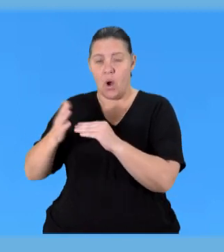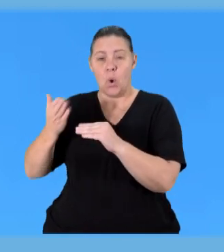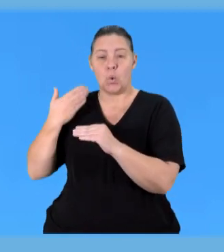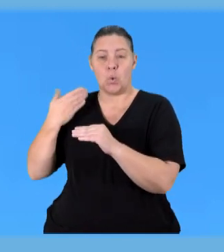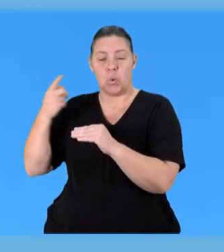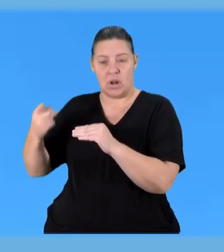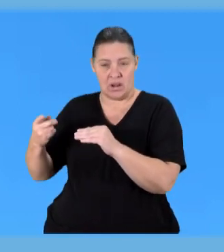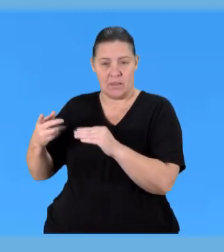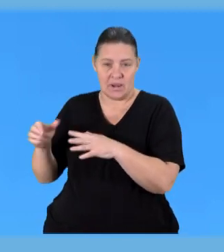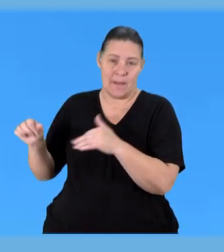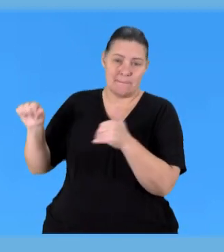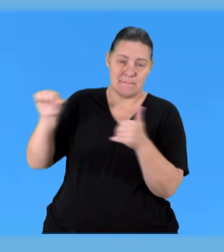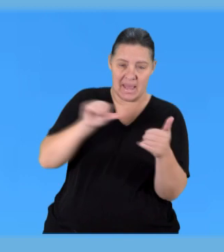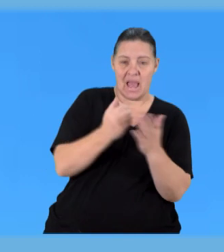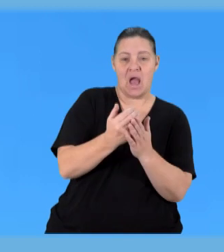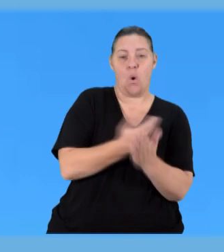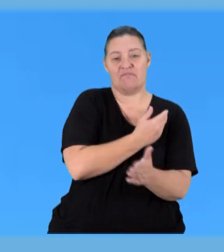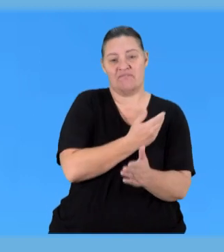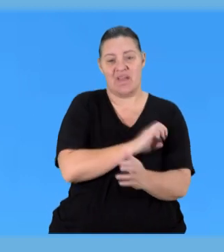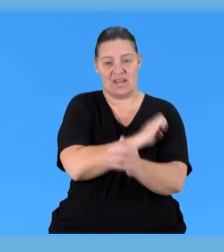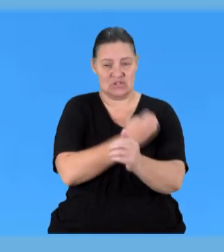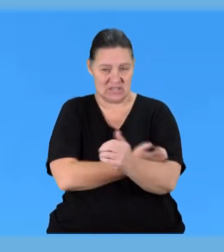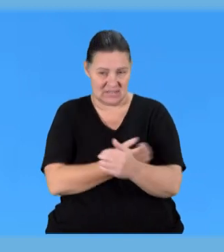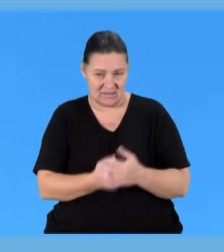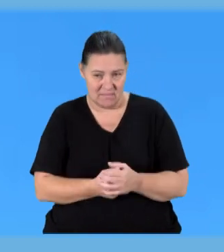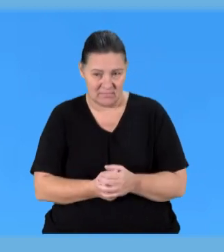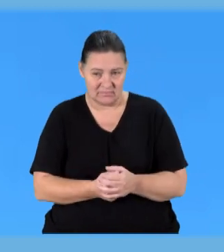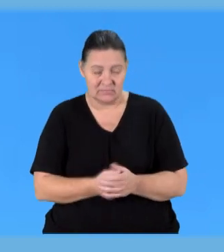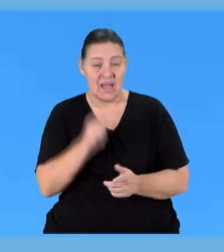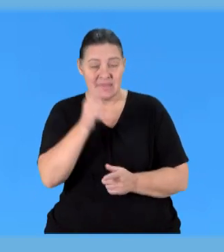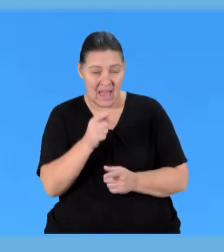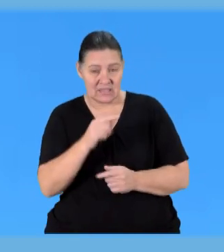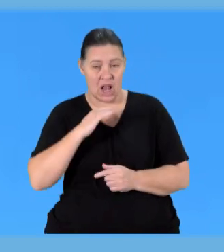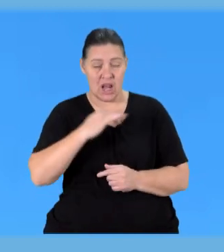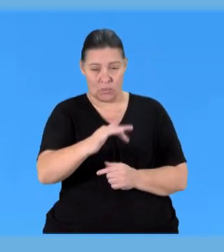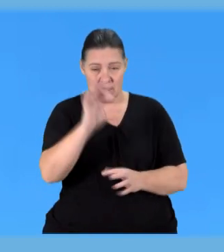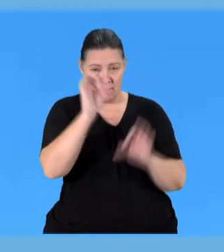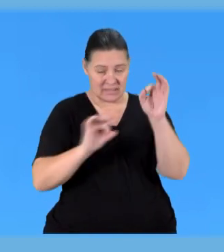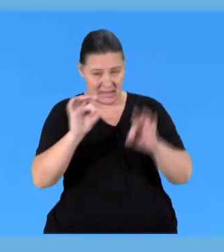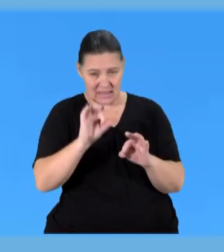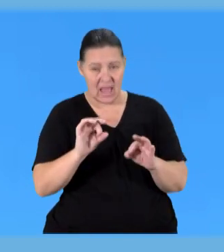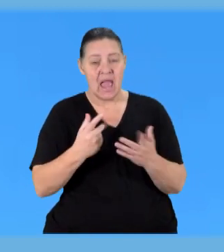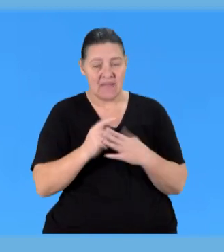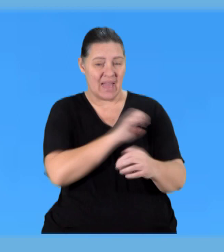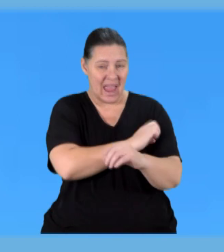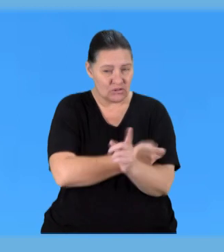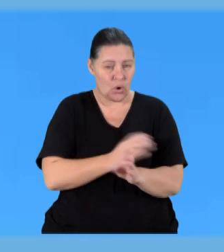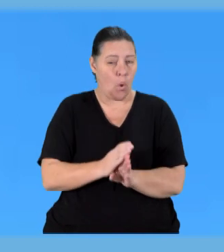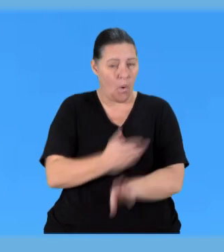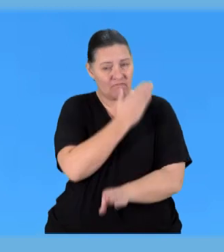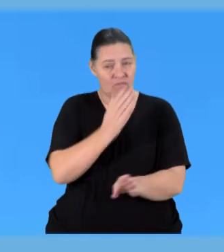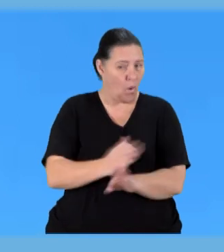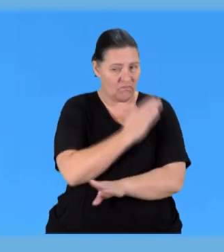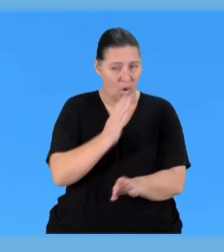backwards now by removing the energy. So those liquid particles, as we keep on removing the energy, they're going